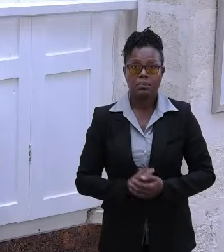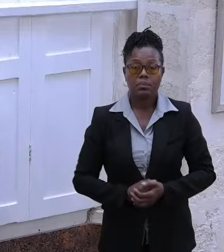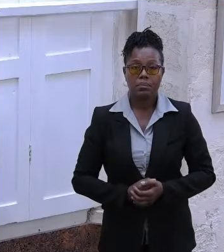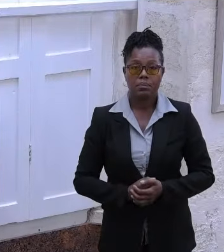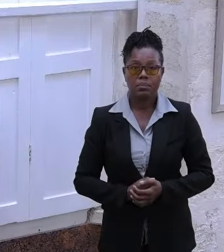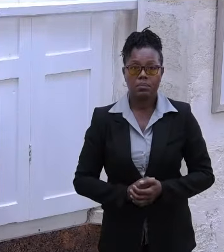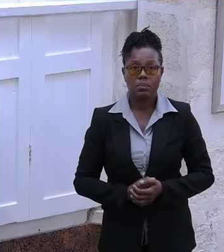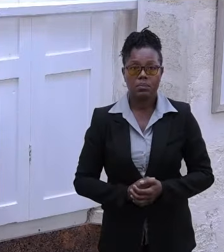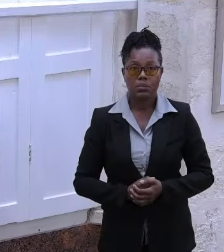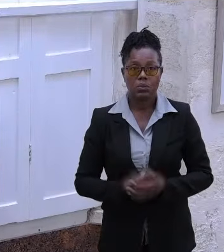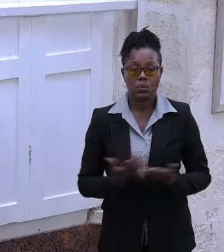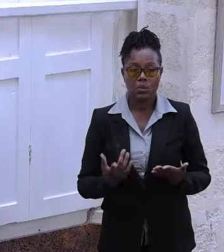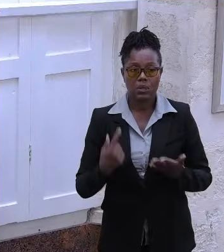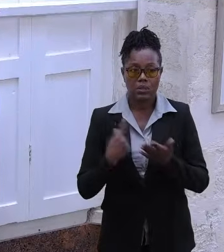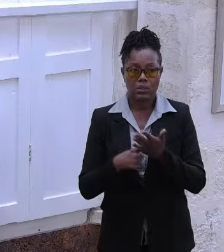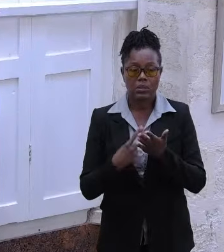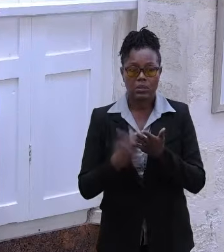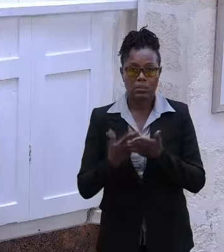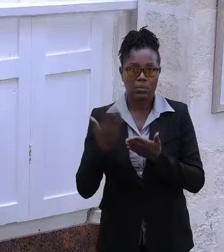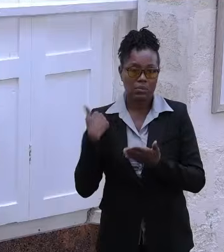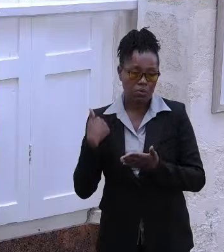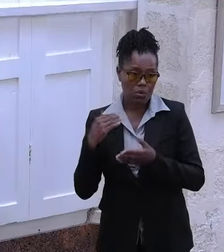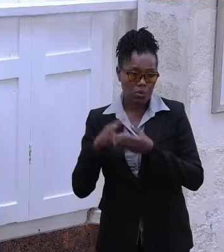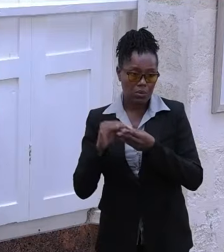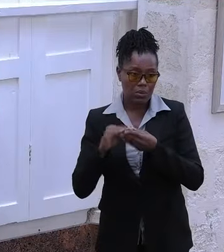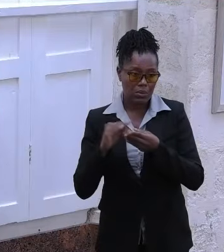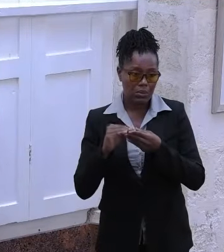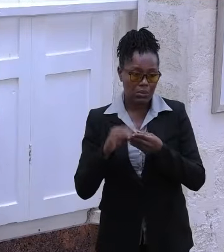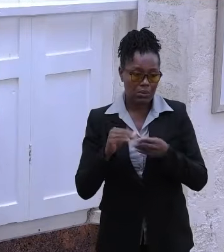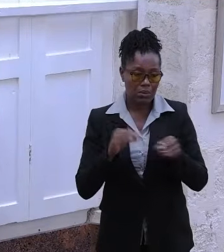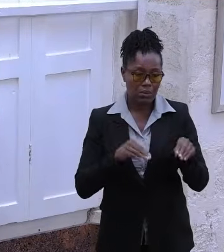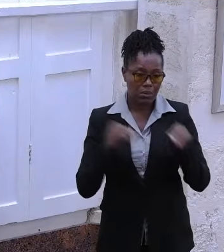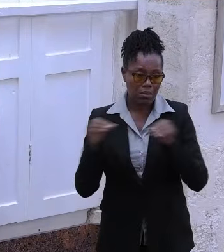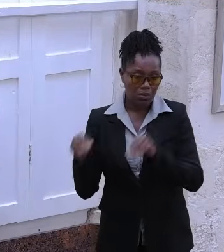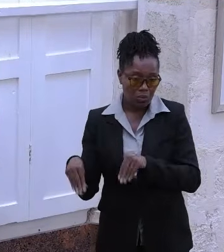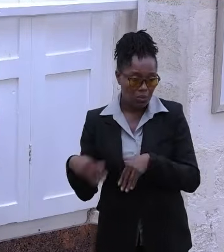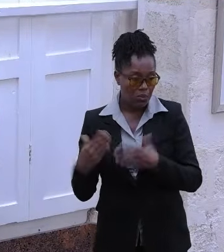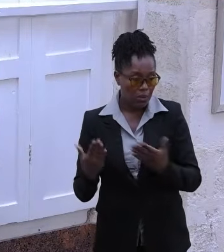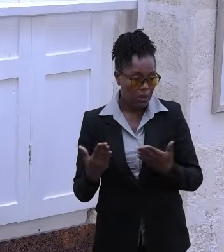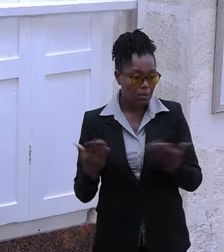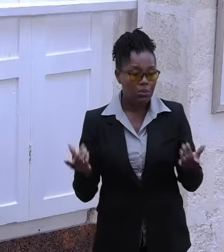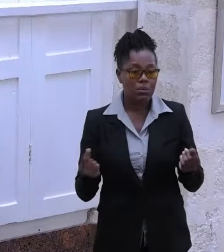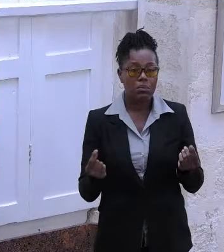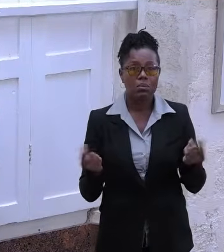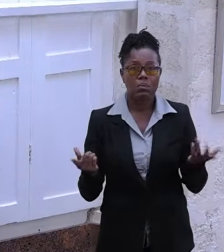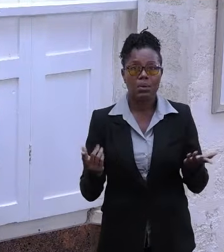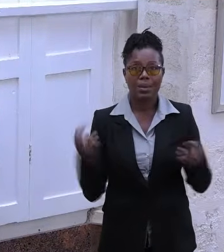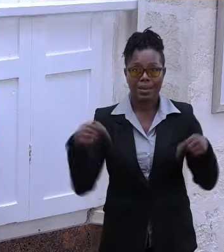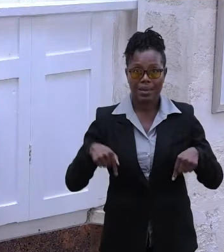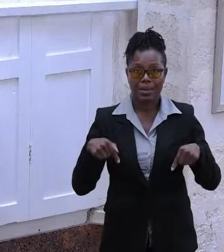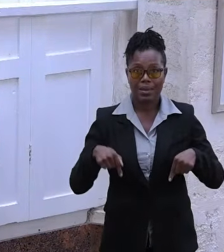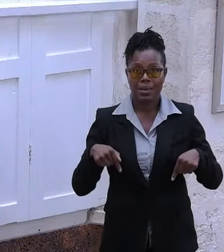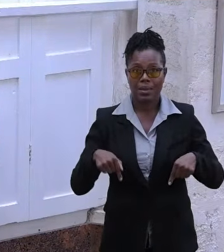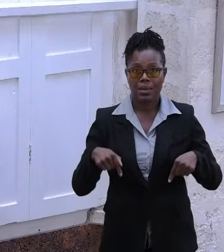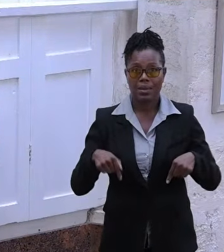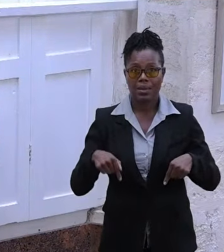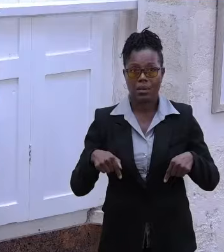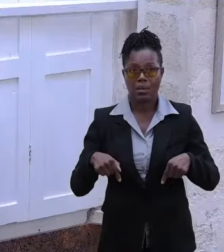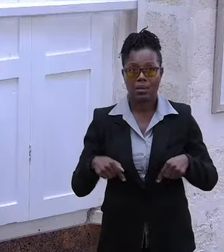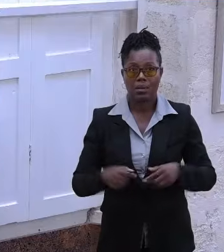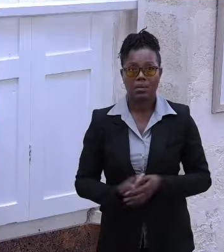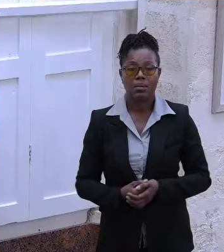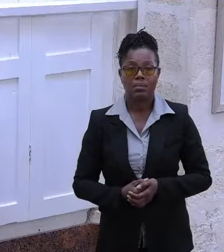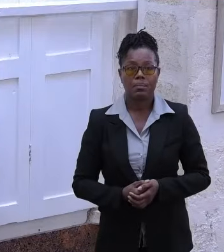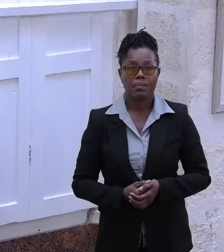discussion last time, if I remember correct, as to where you were going to do that. So you're definitely doing it here. Fine, that's good with me. Yes, thank you. Yeah, that's